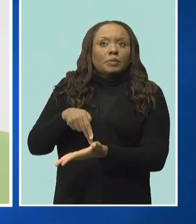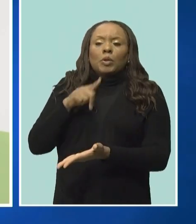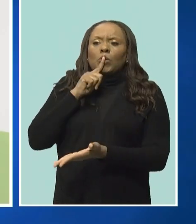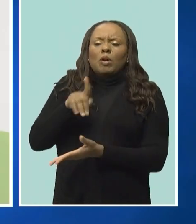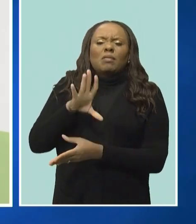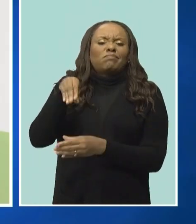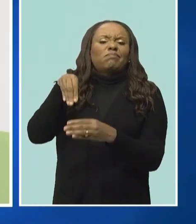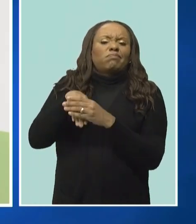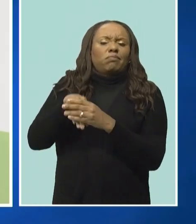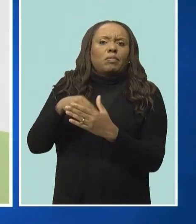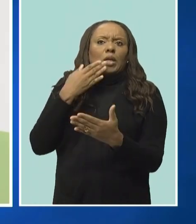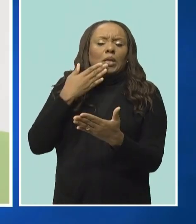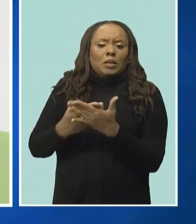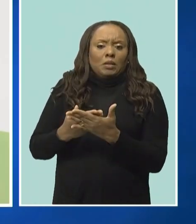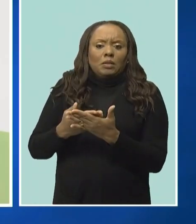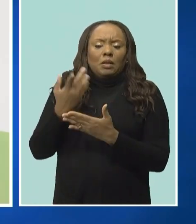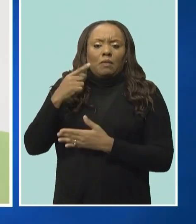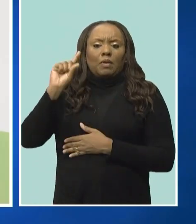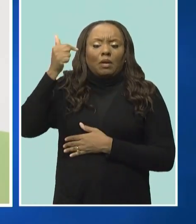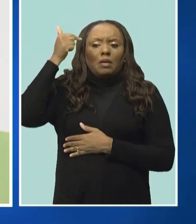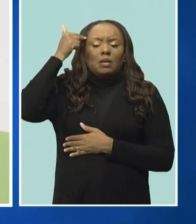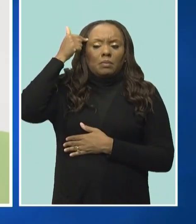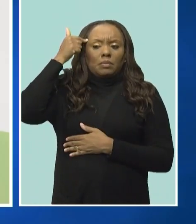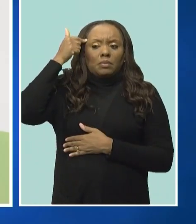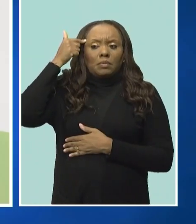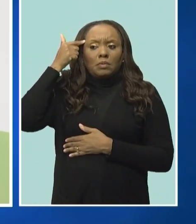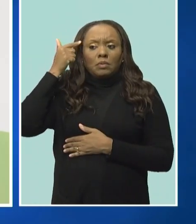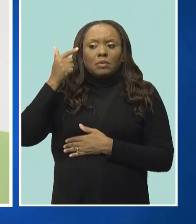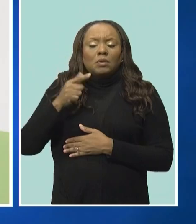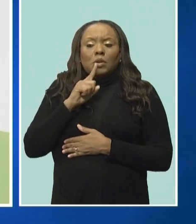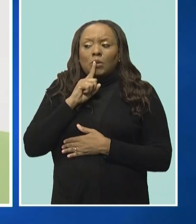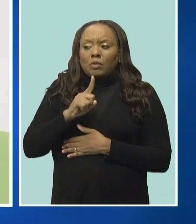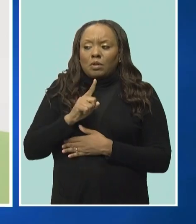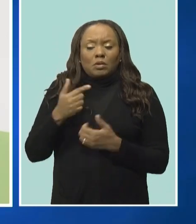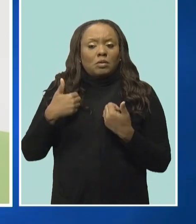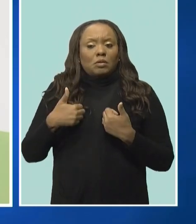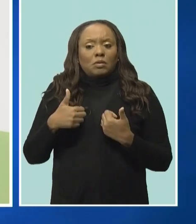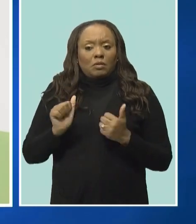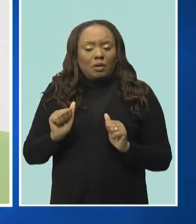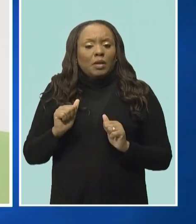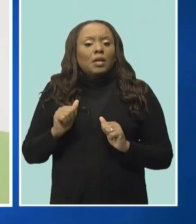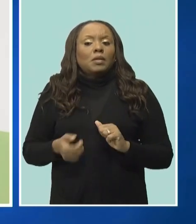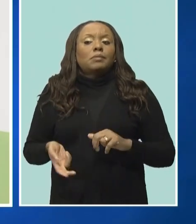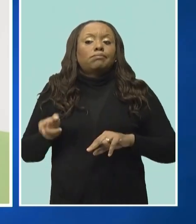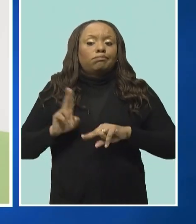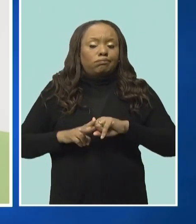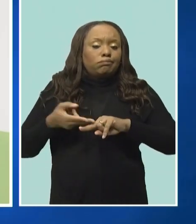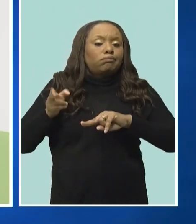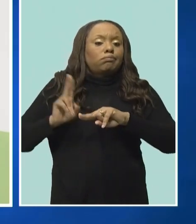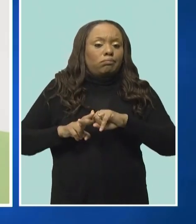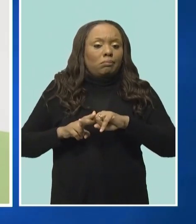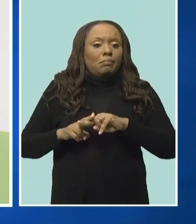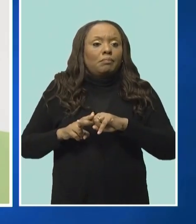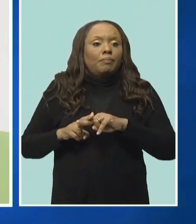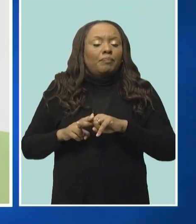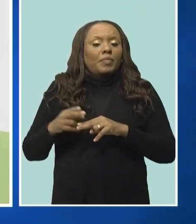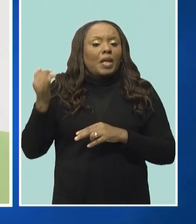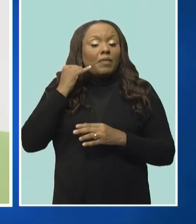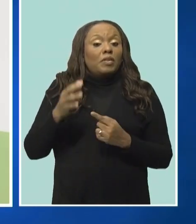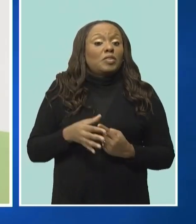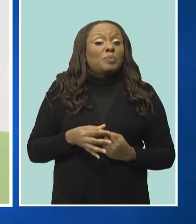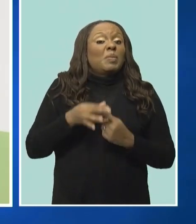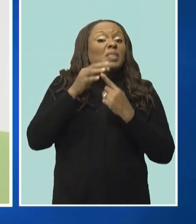this. That government would endeavour to give them increasing days on their specialization, recognizing that